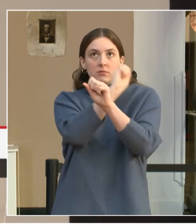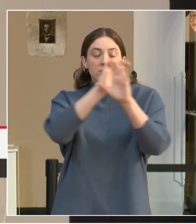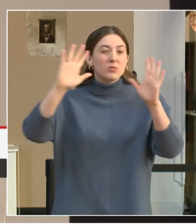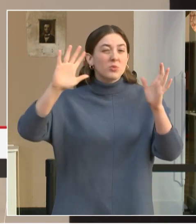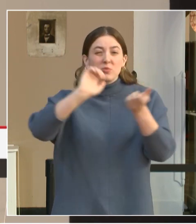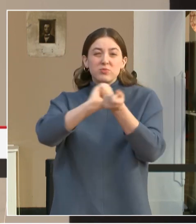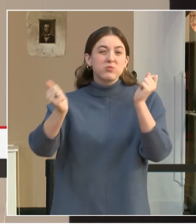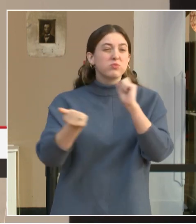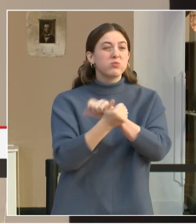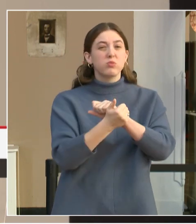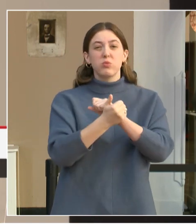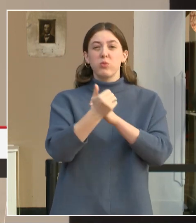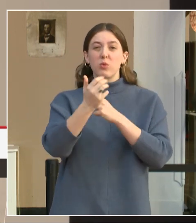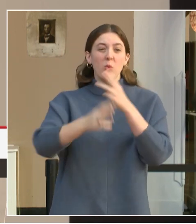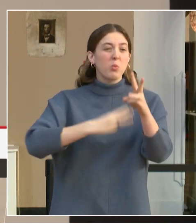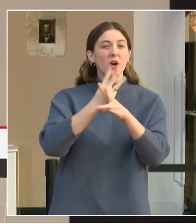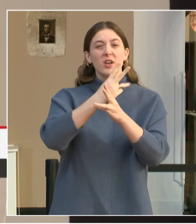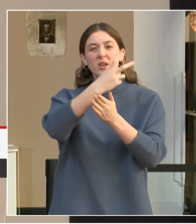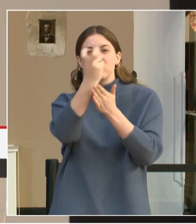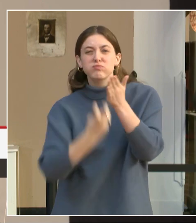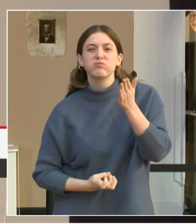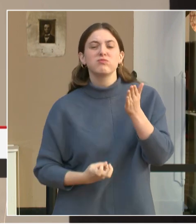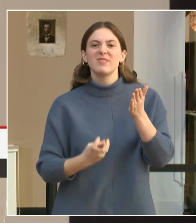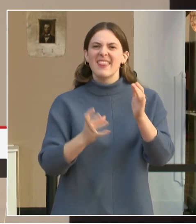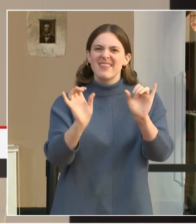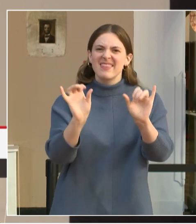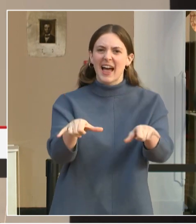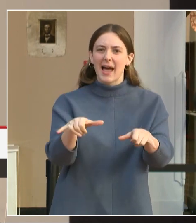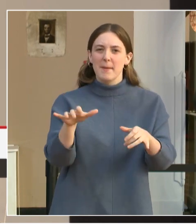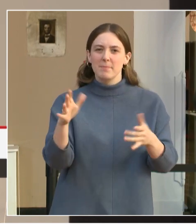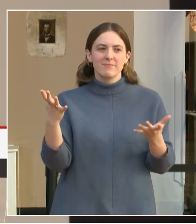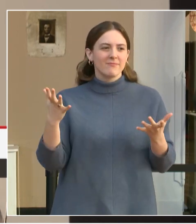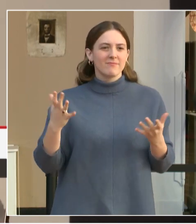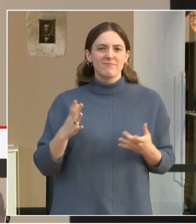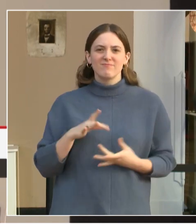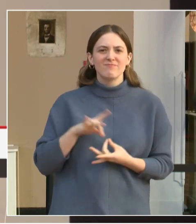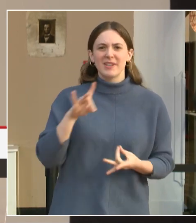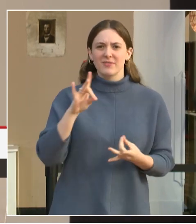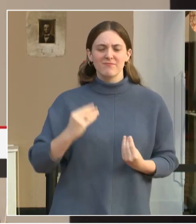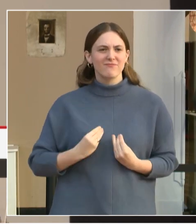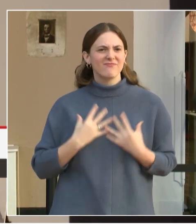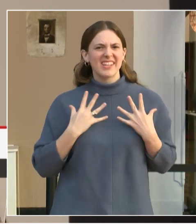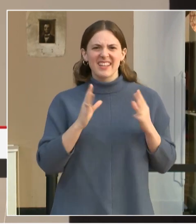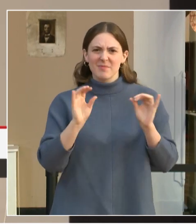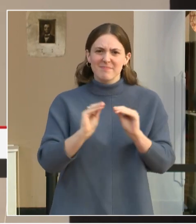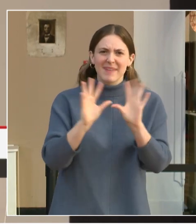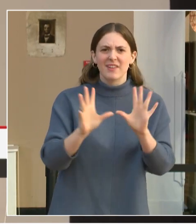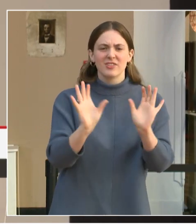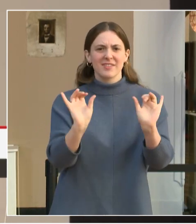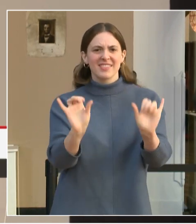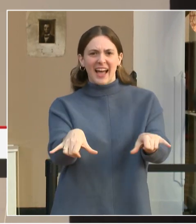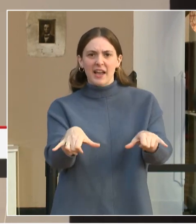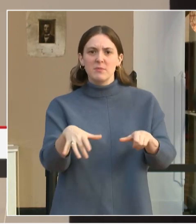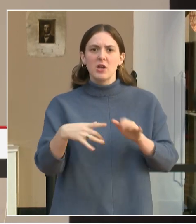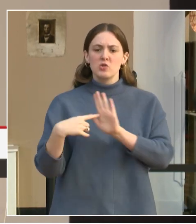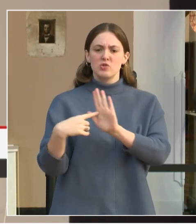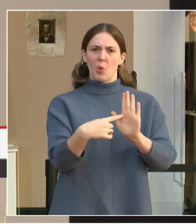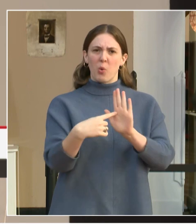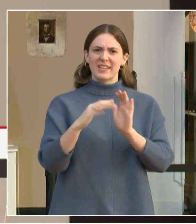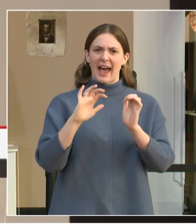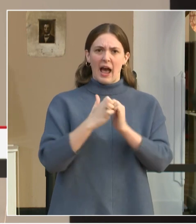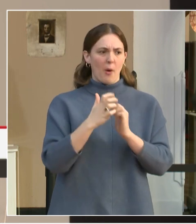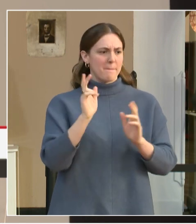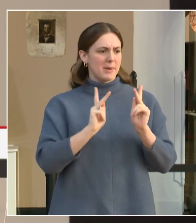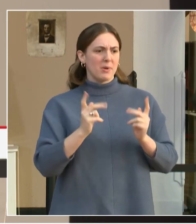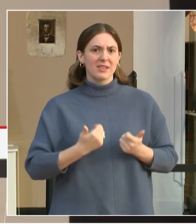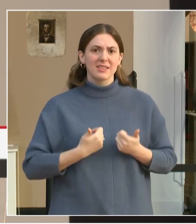that just aha moment. Books have that magic. They transport us to other worlds, they show us how other people live in exotic or